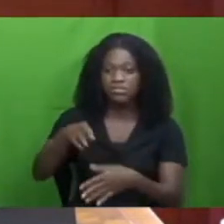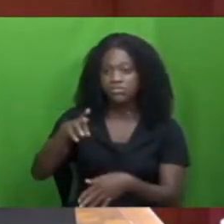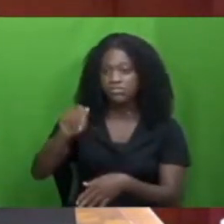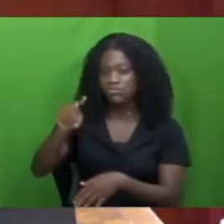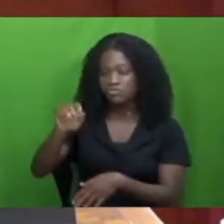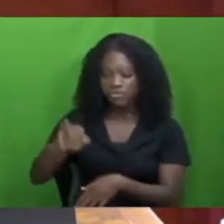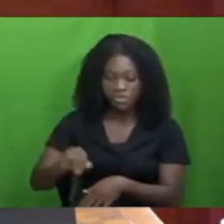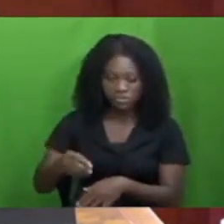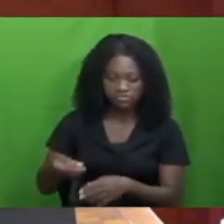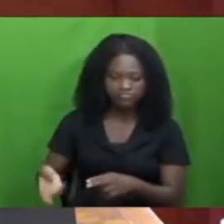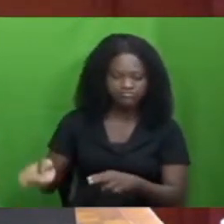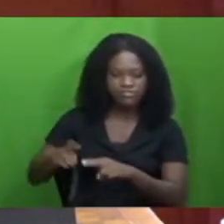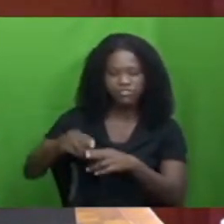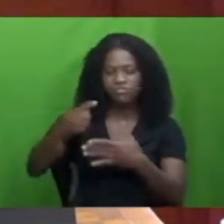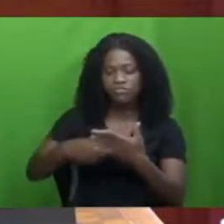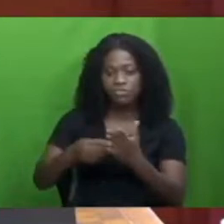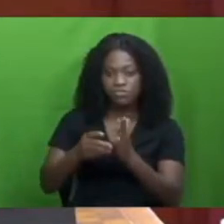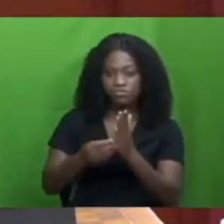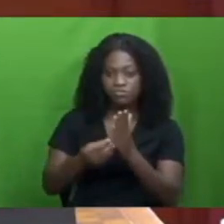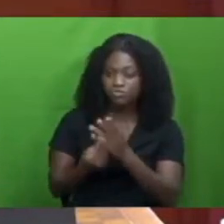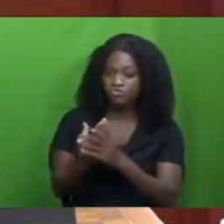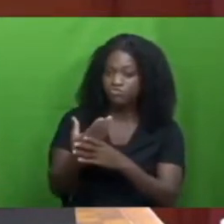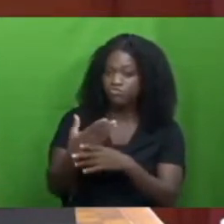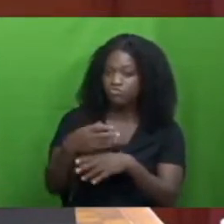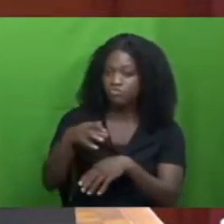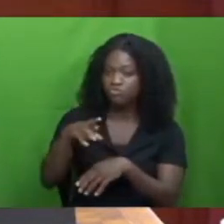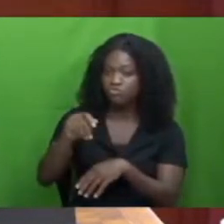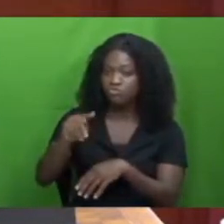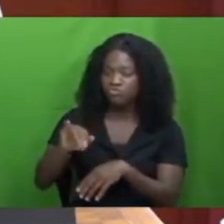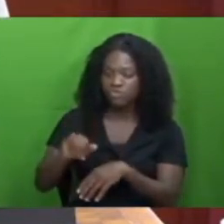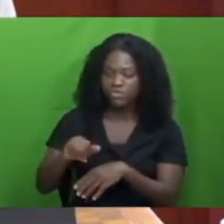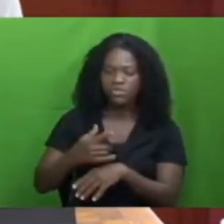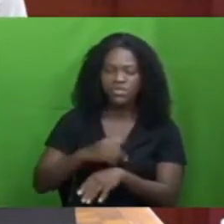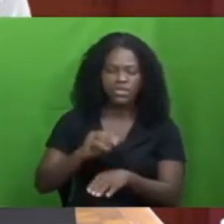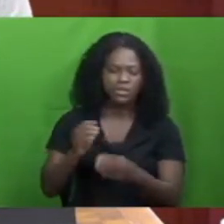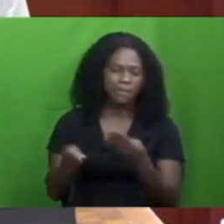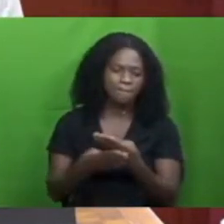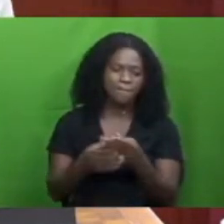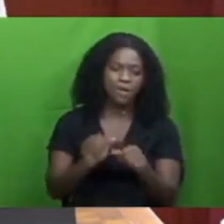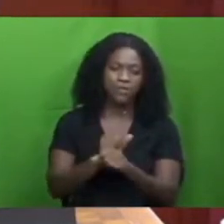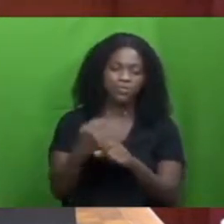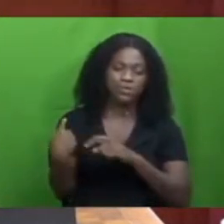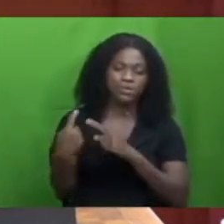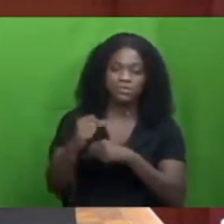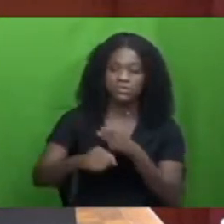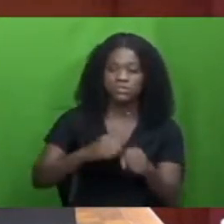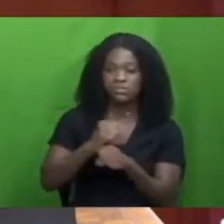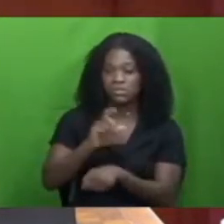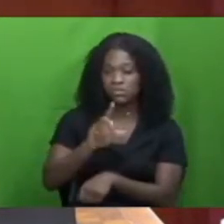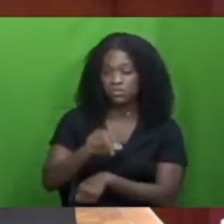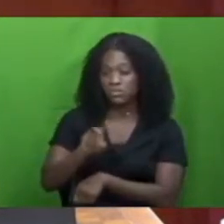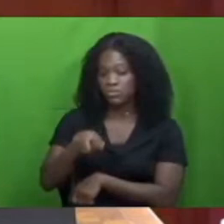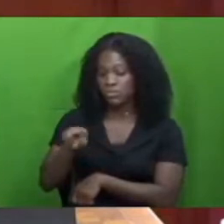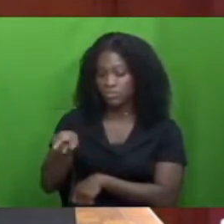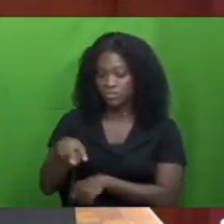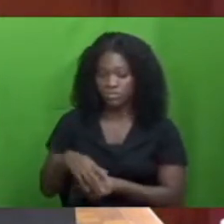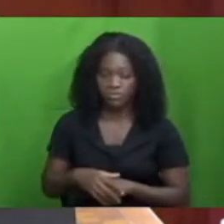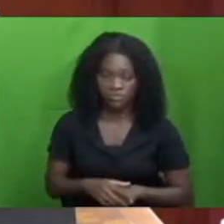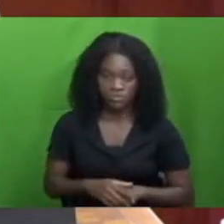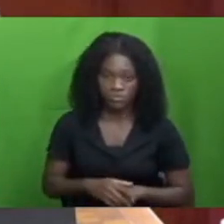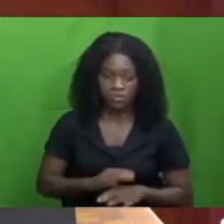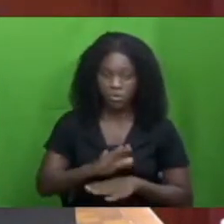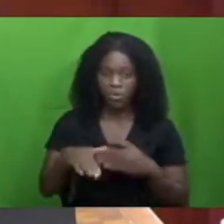position, growth rate, and the performance of the bank since 2022. Mr. Speaker, all